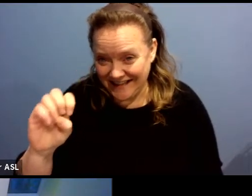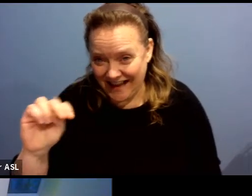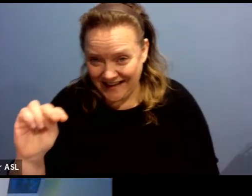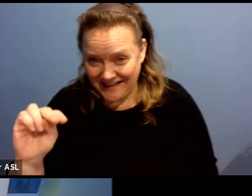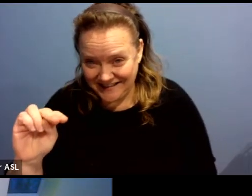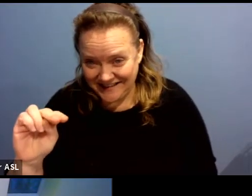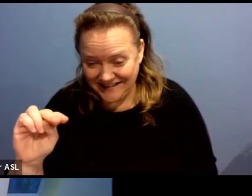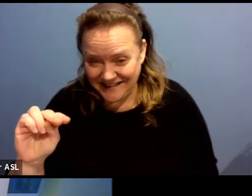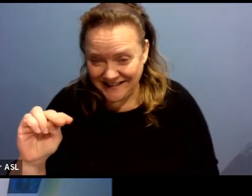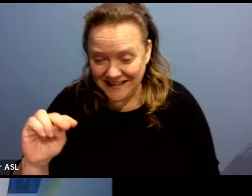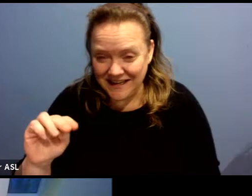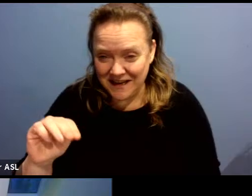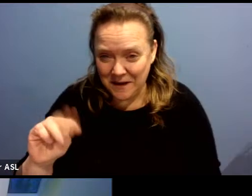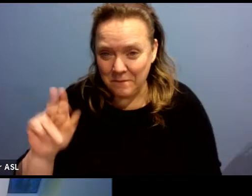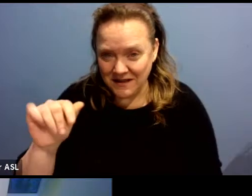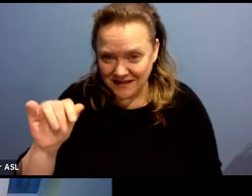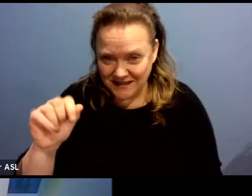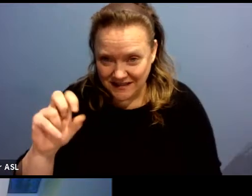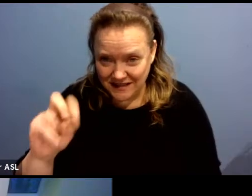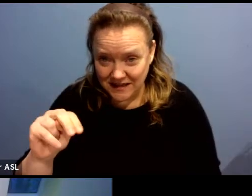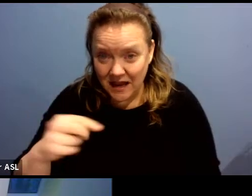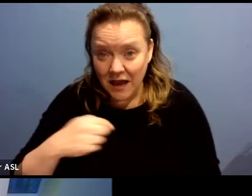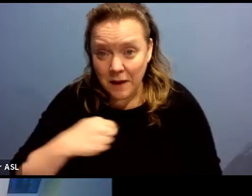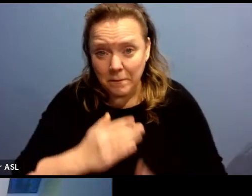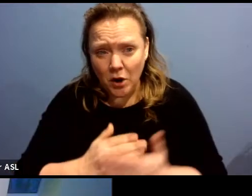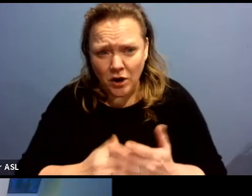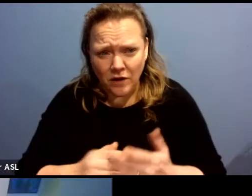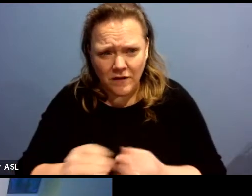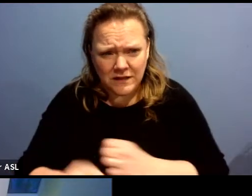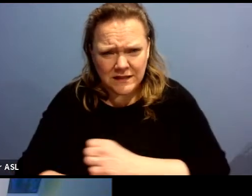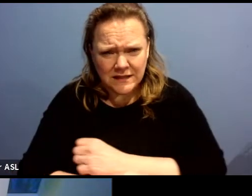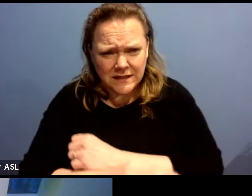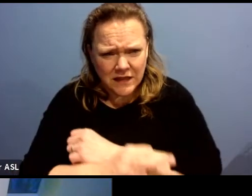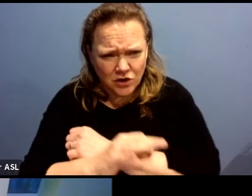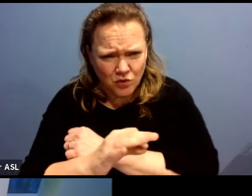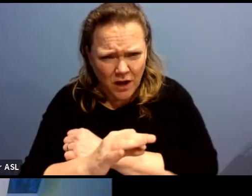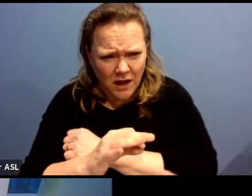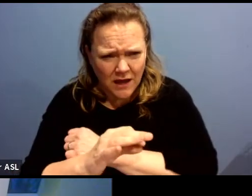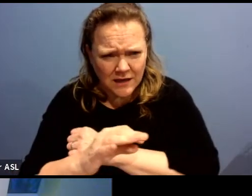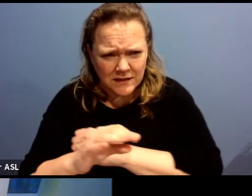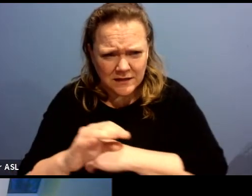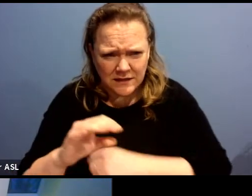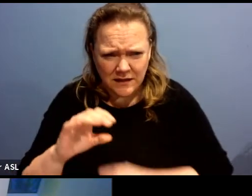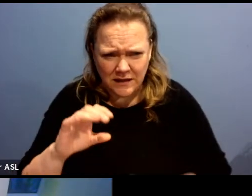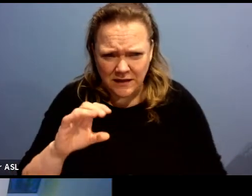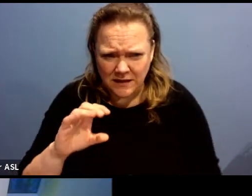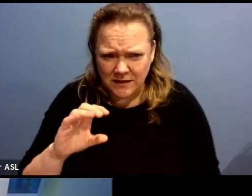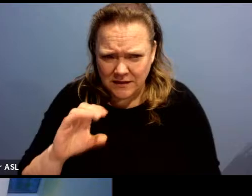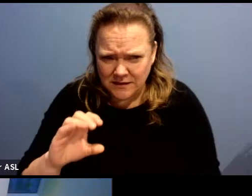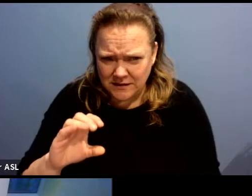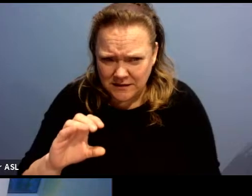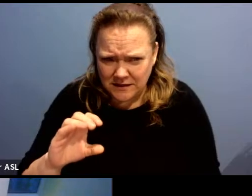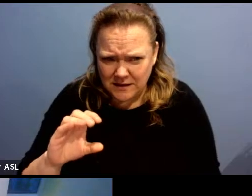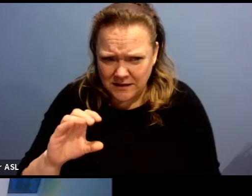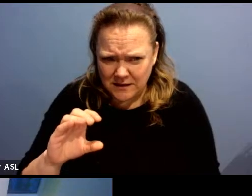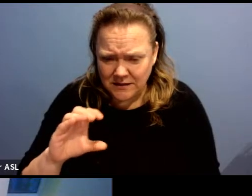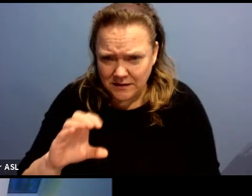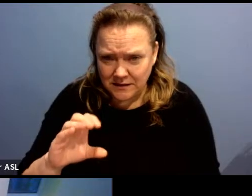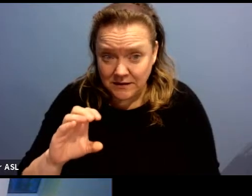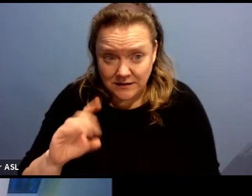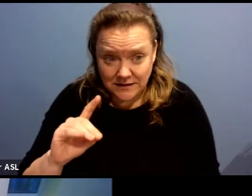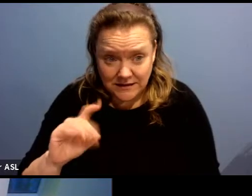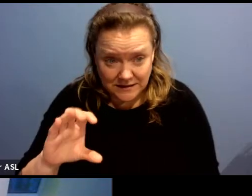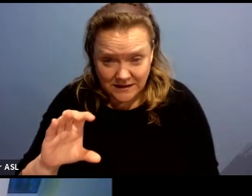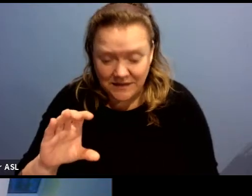Mussenden, and I'm a member of Sunrise DC, and I'm also a DC metro area. I'm calling regarding my concern over the budget proposal.